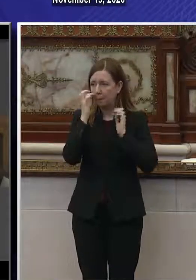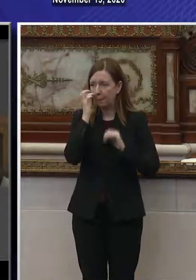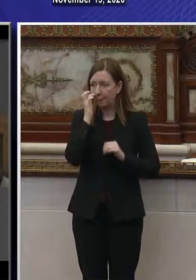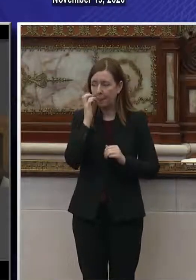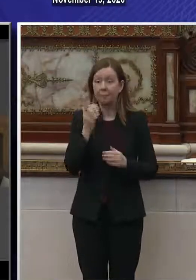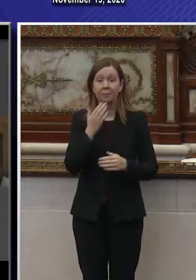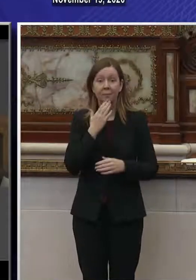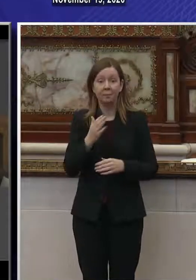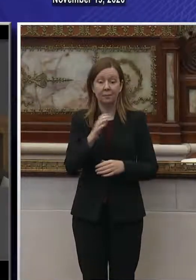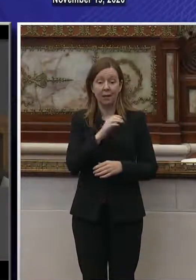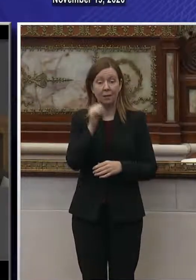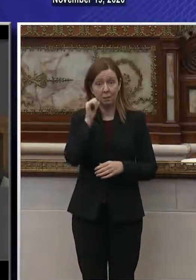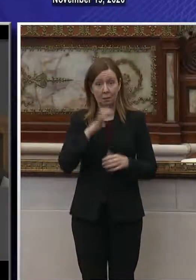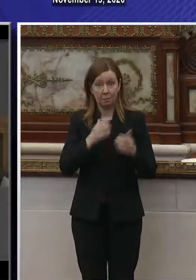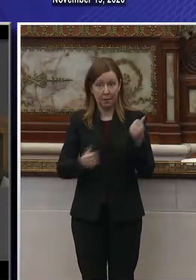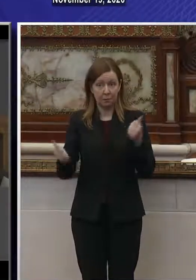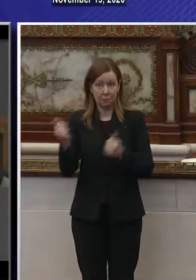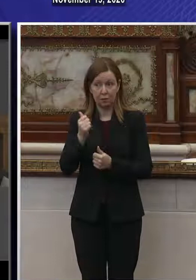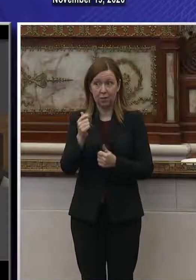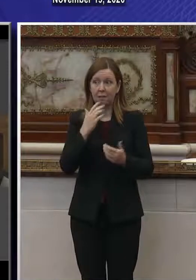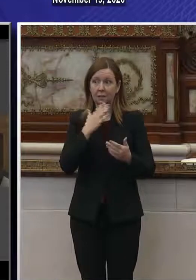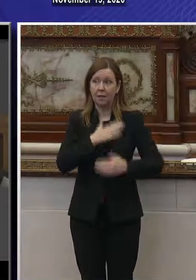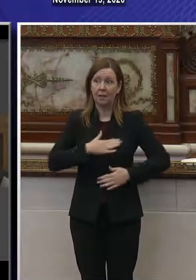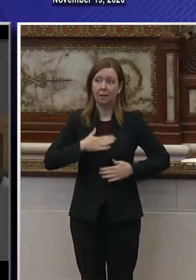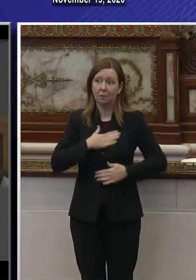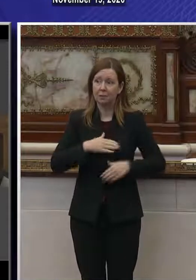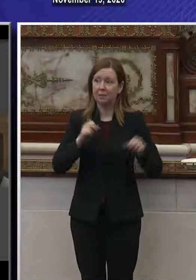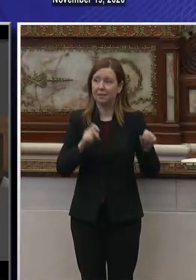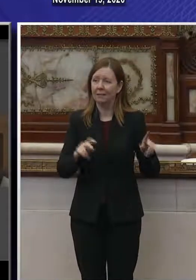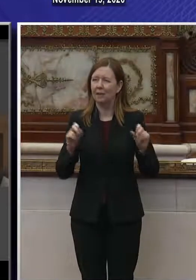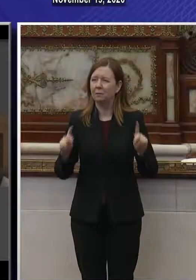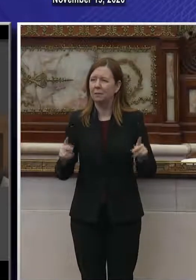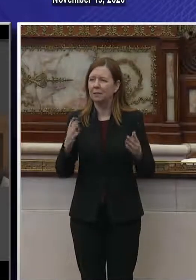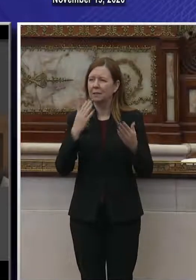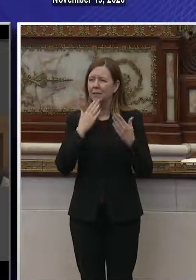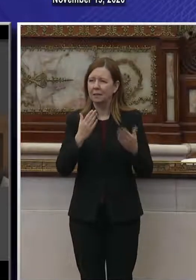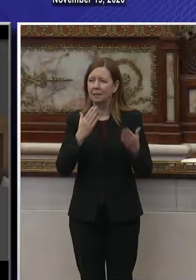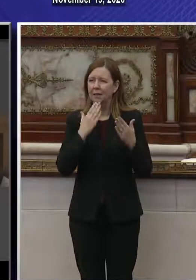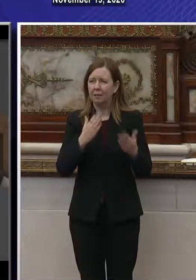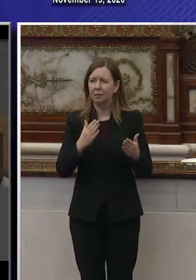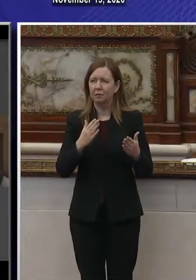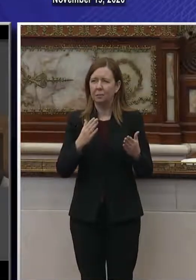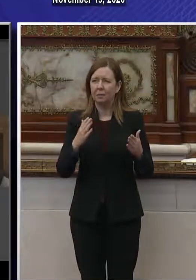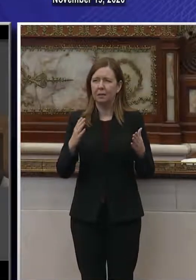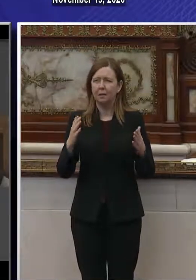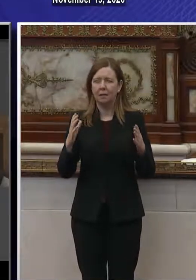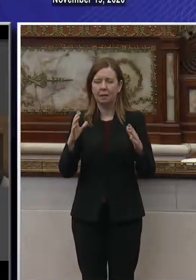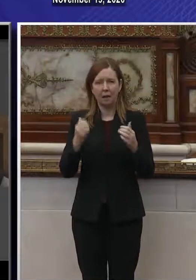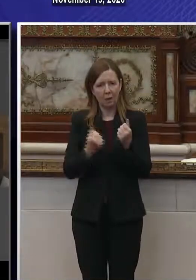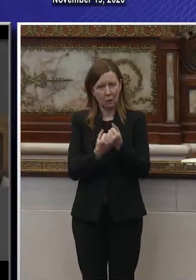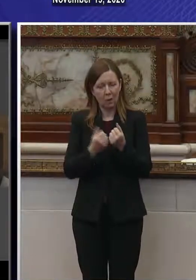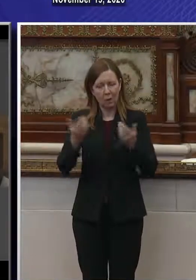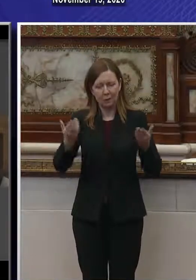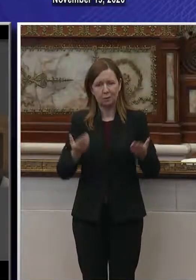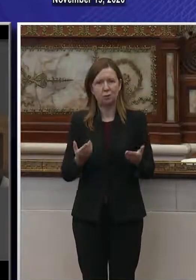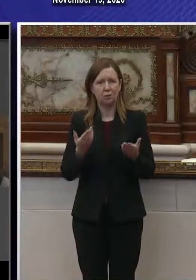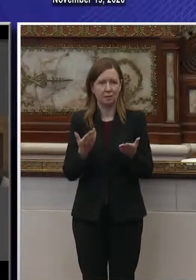Thank you, Madam Chair, and I appreciate this opportunity, and thank you for being a co-introducer of